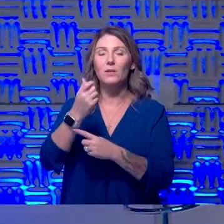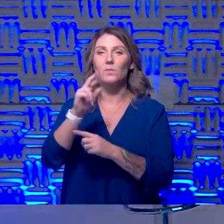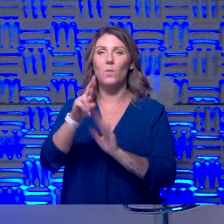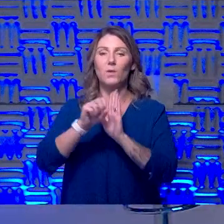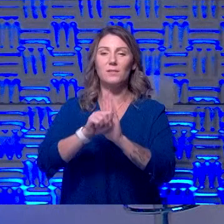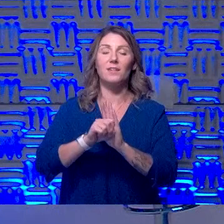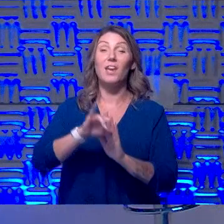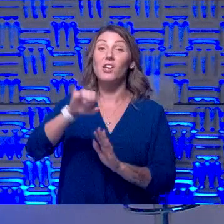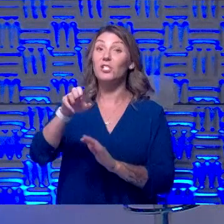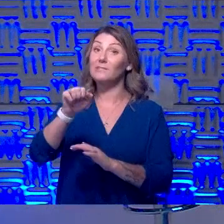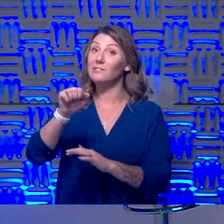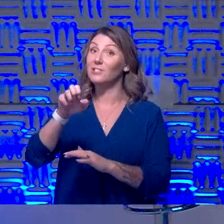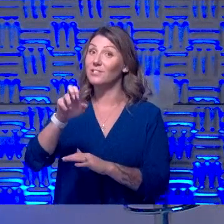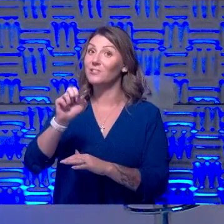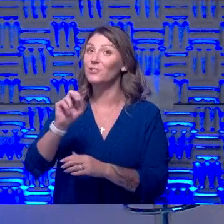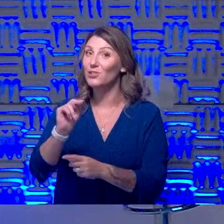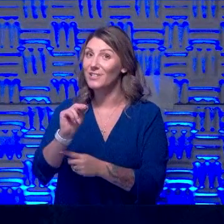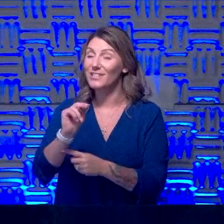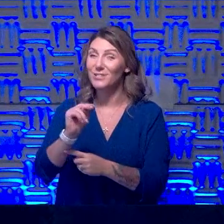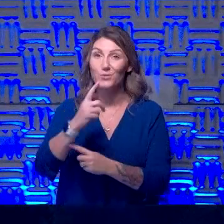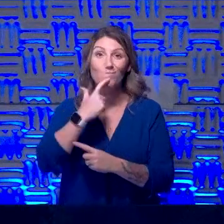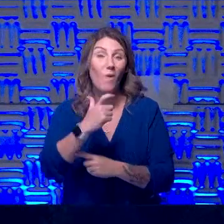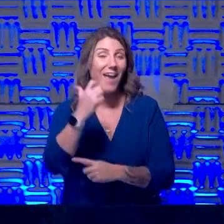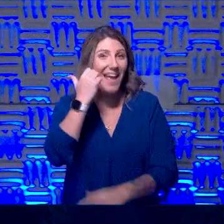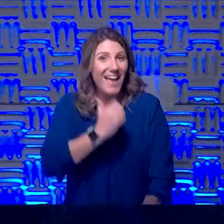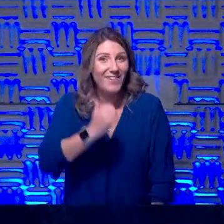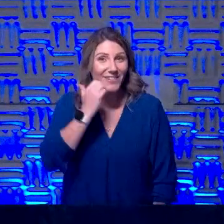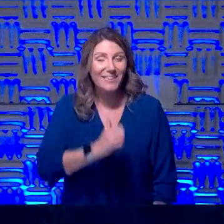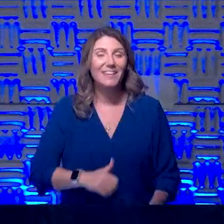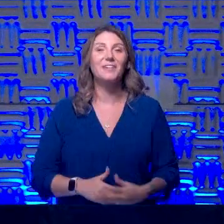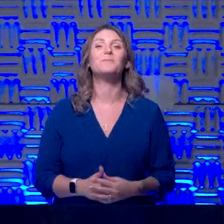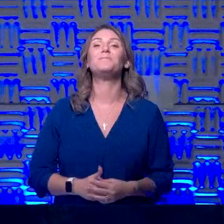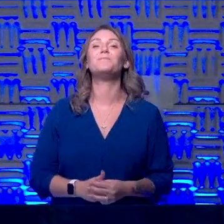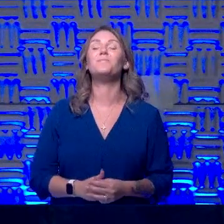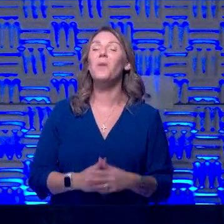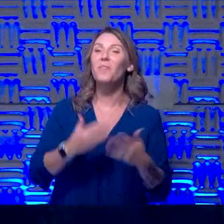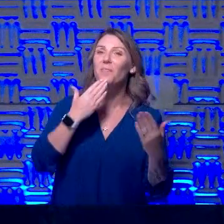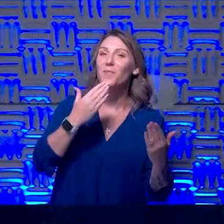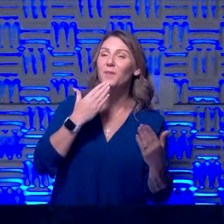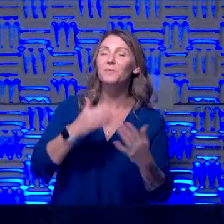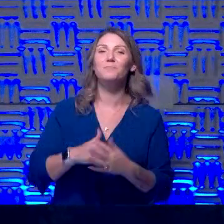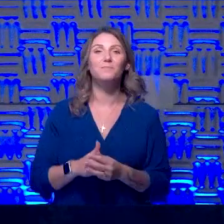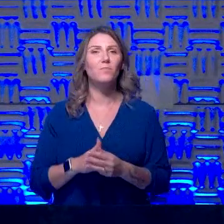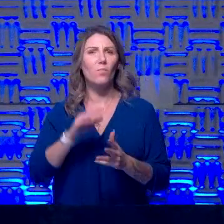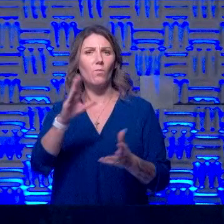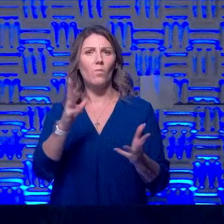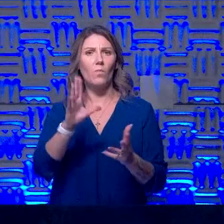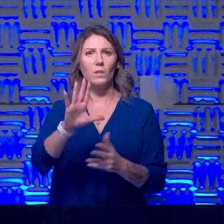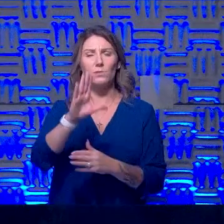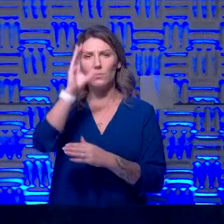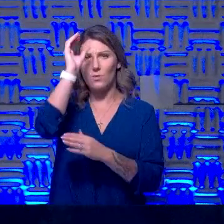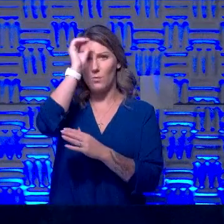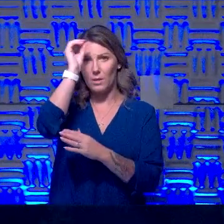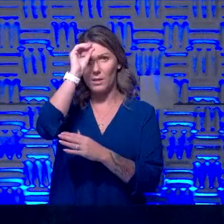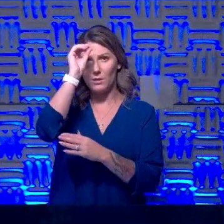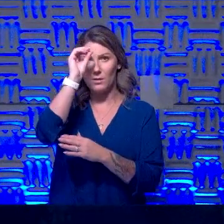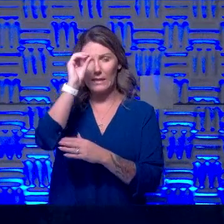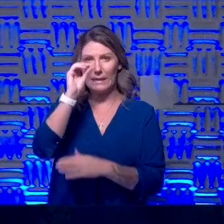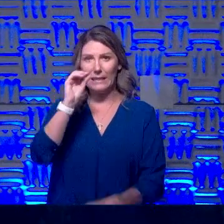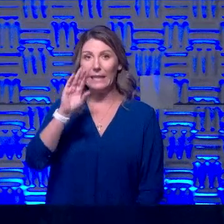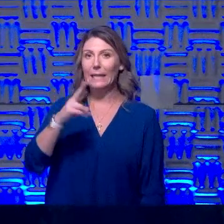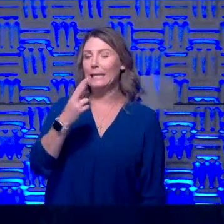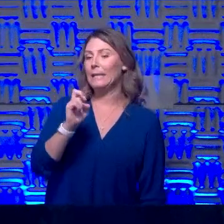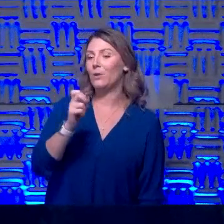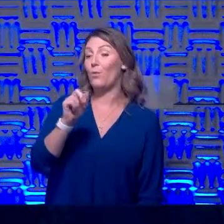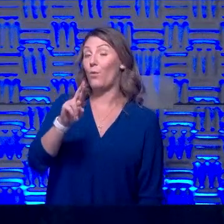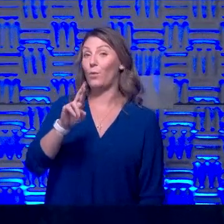watches every single day. Thank you, Gene. 100 of All those. right. Yeah, he wants to know, what is your opinion about, or it could be she too,